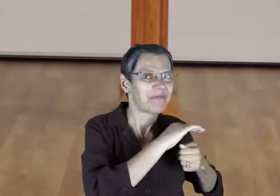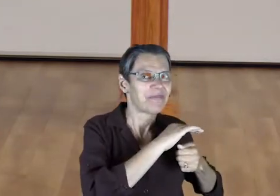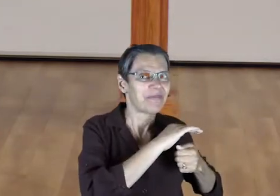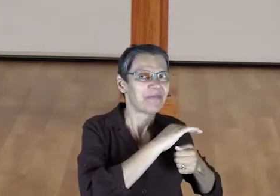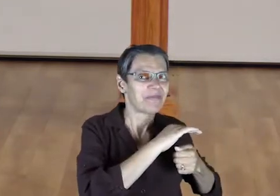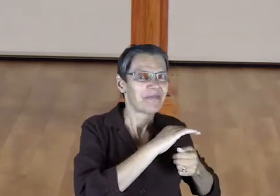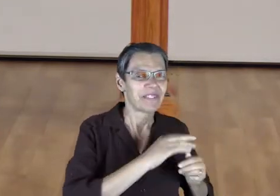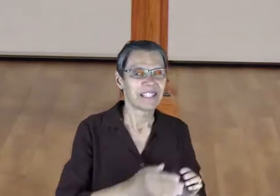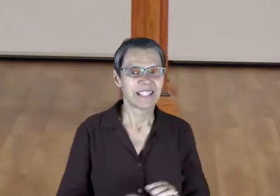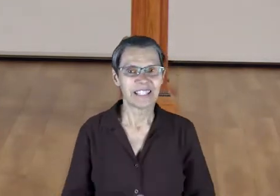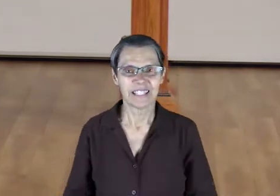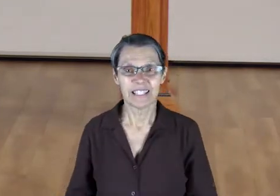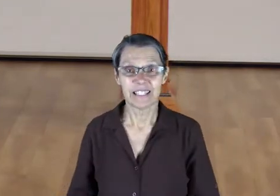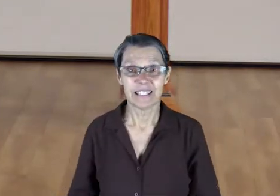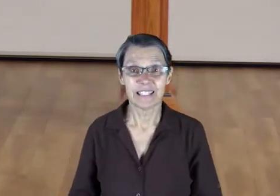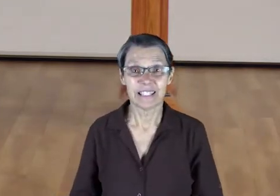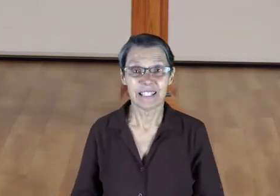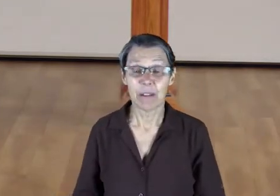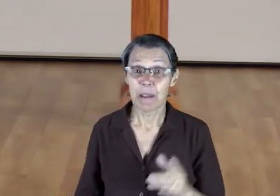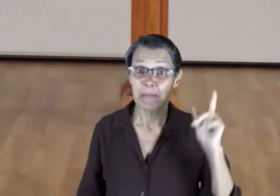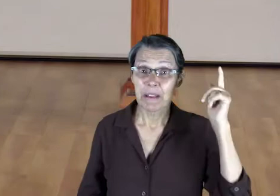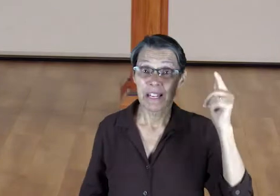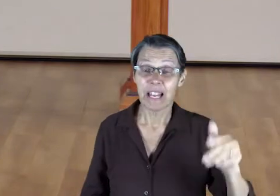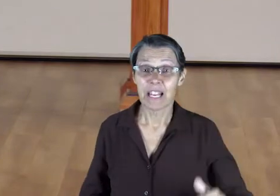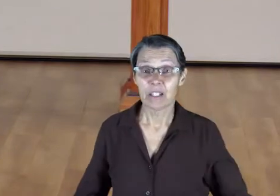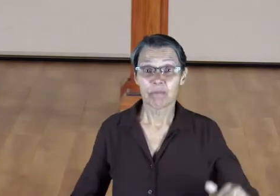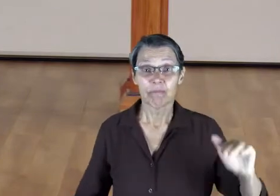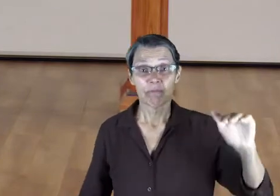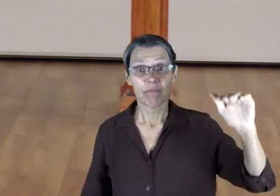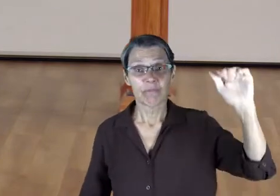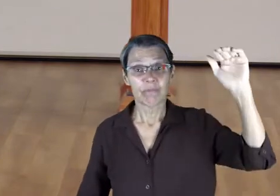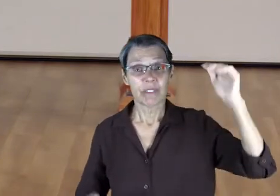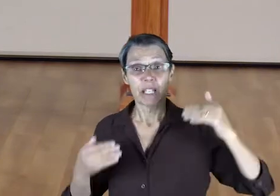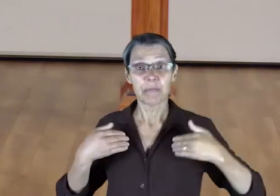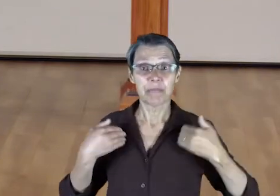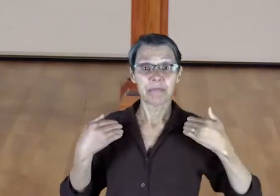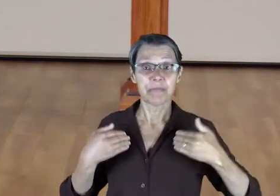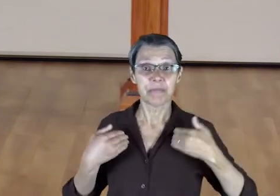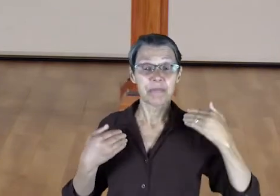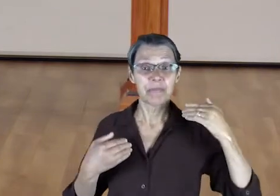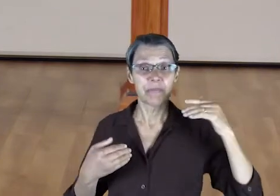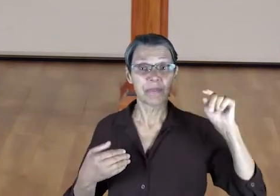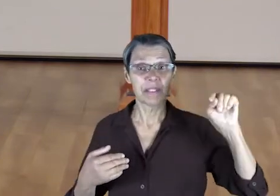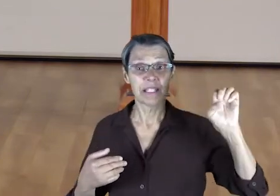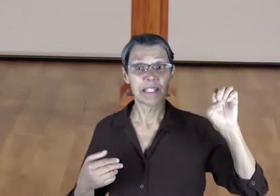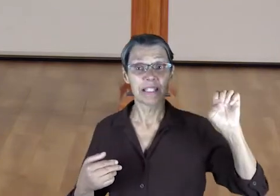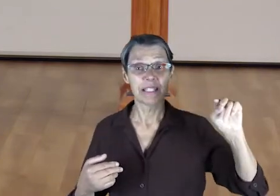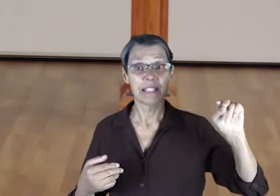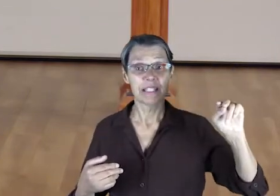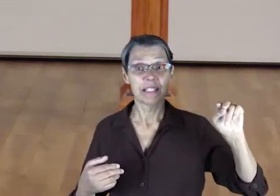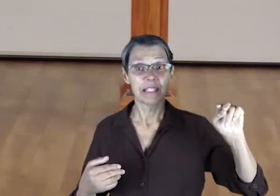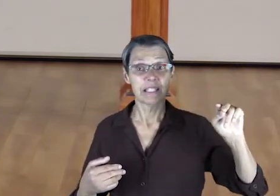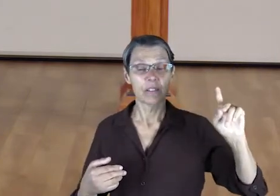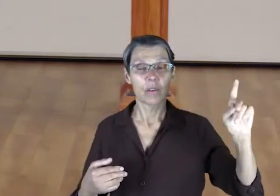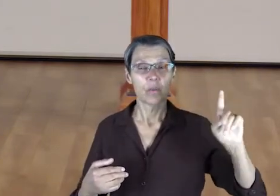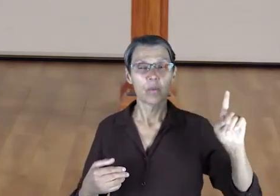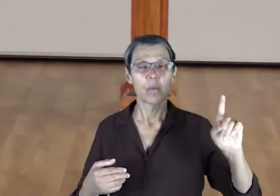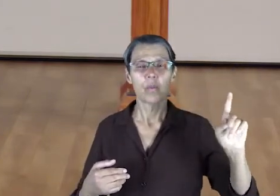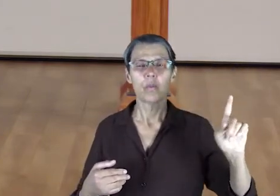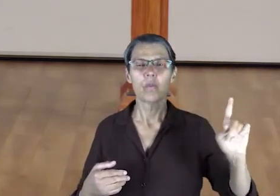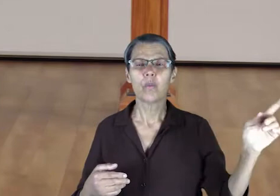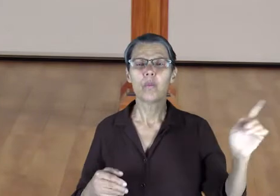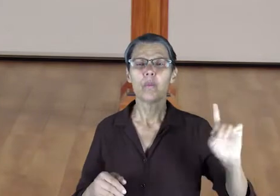Where was that place you went maybe as a teen? A place of solitude, a place where you felt